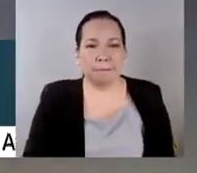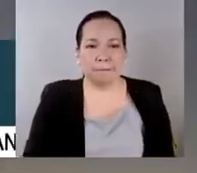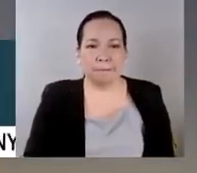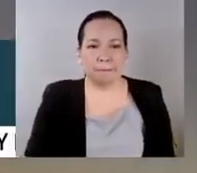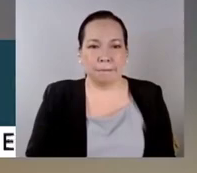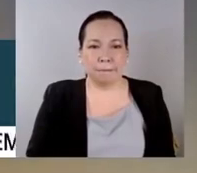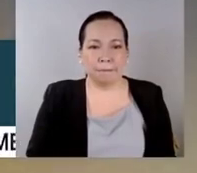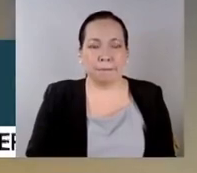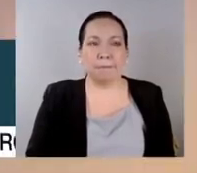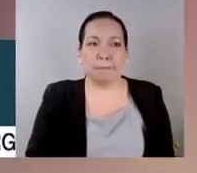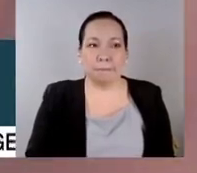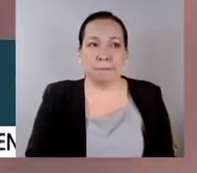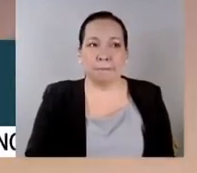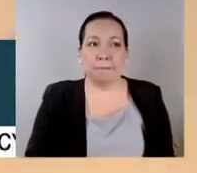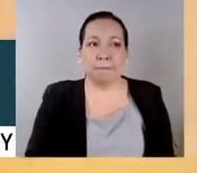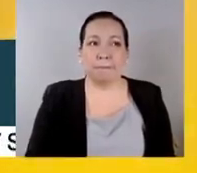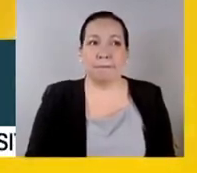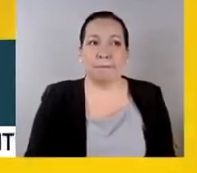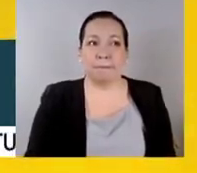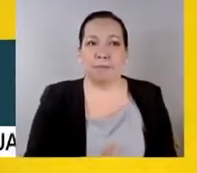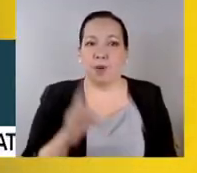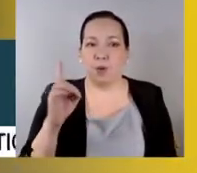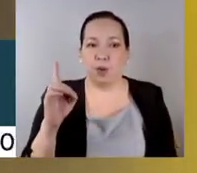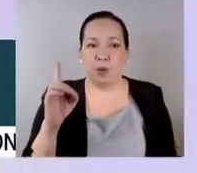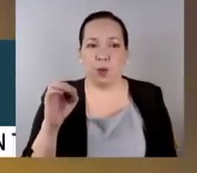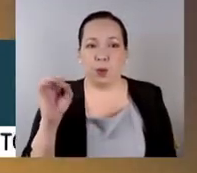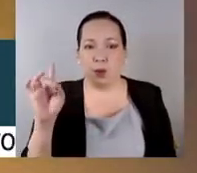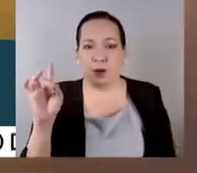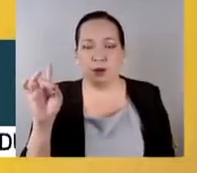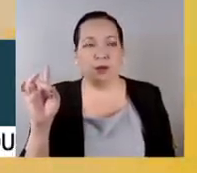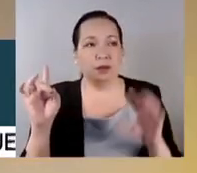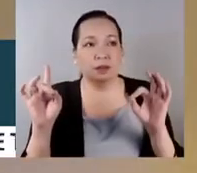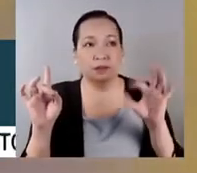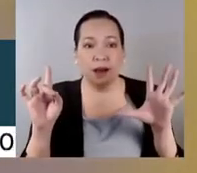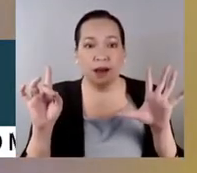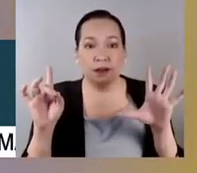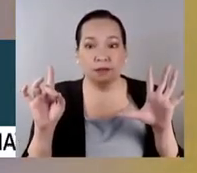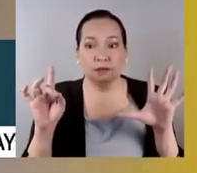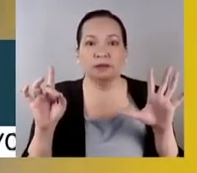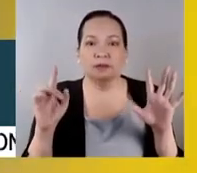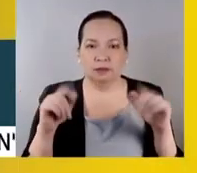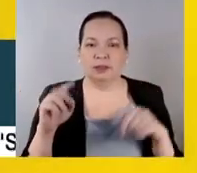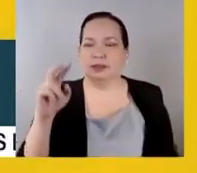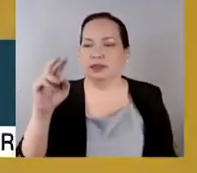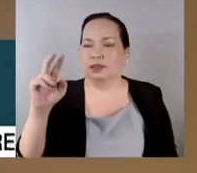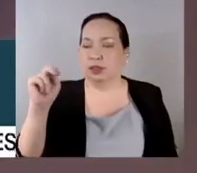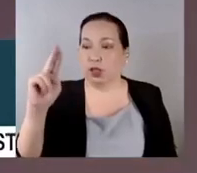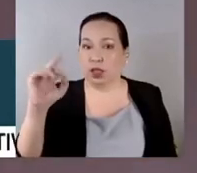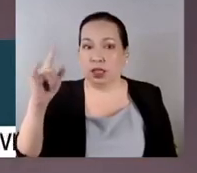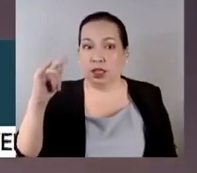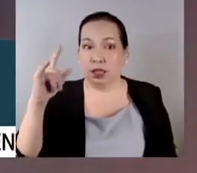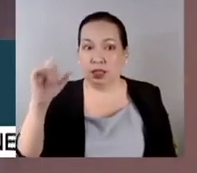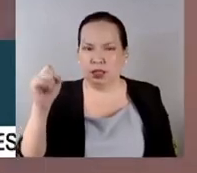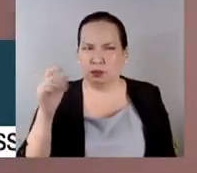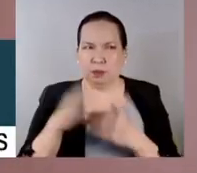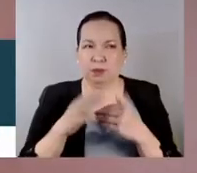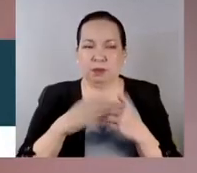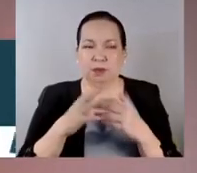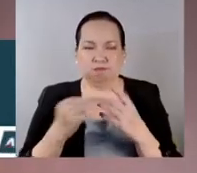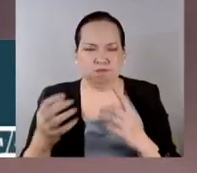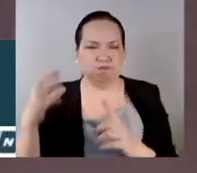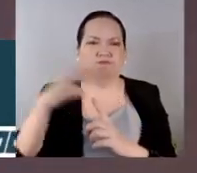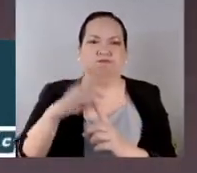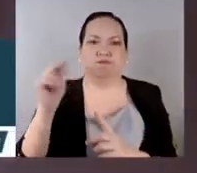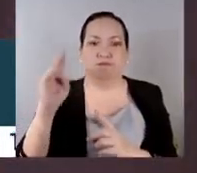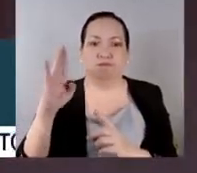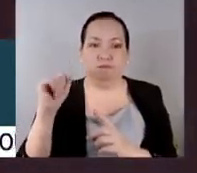With a 108-95 victory on Friday night, the Denver Nuggets are now one win away from the franchise's first NBA championship. They addressed the